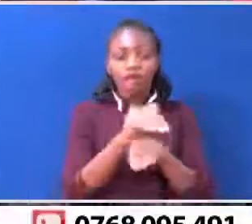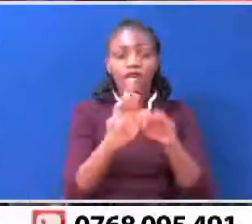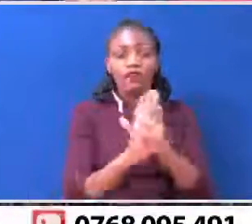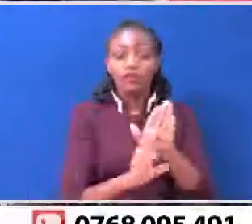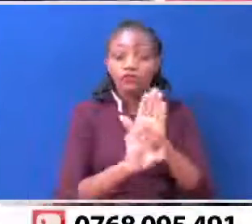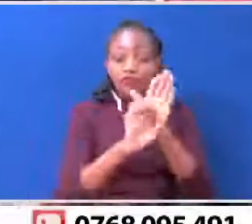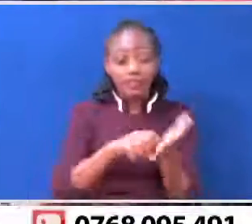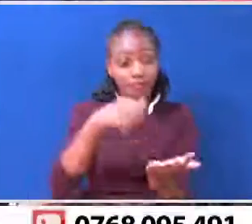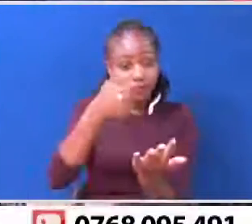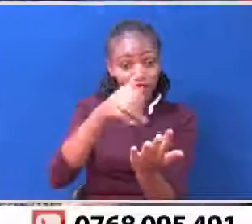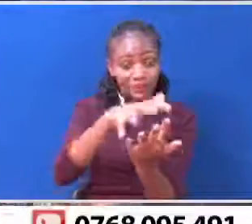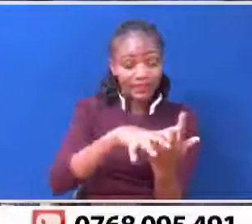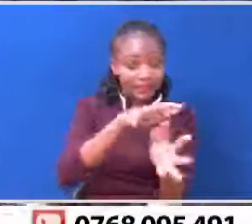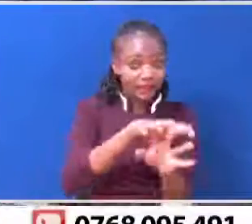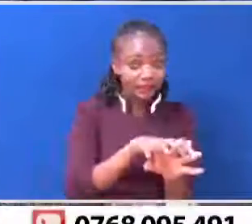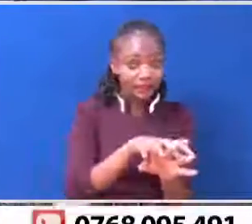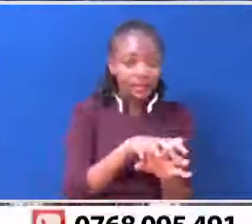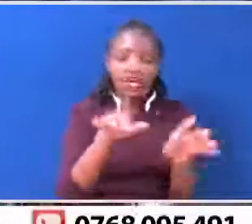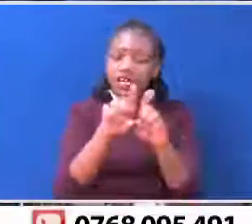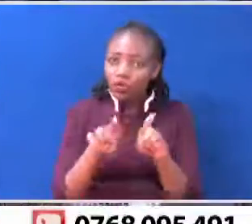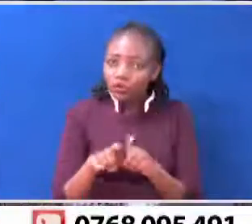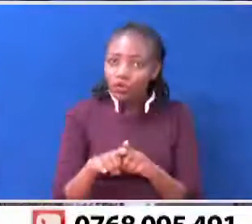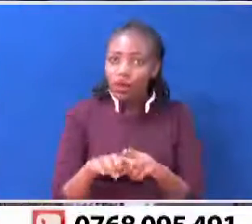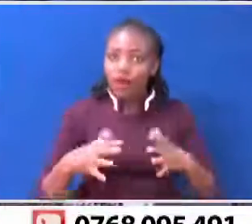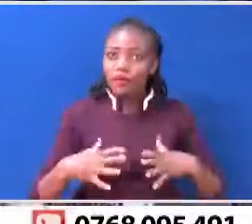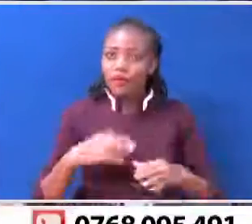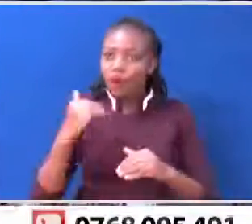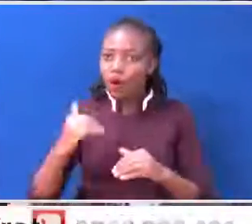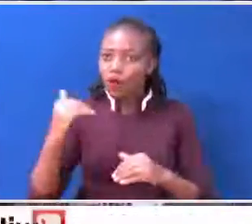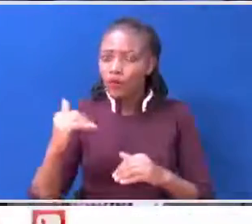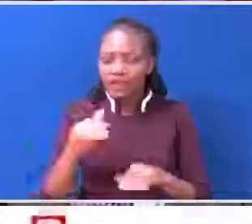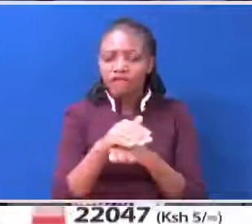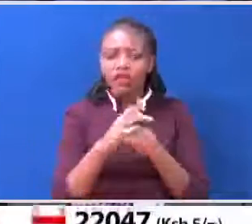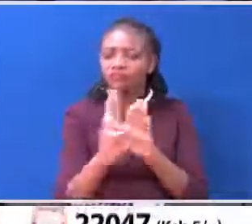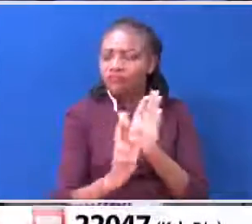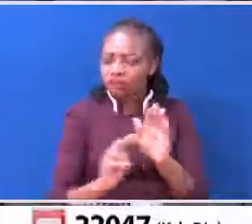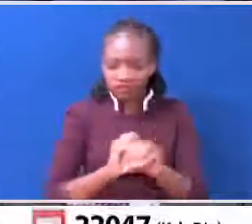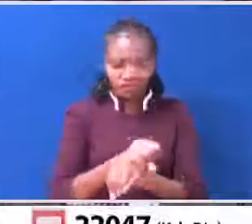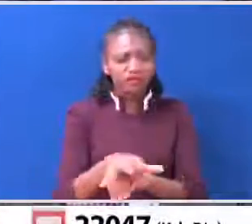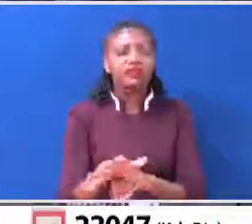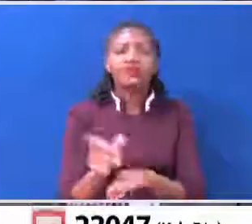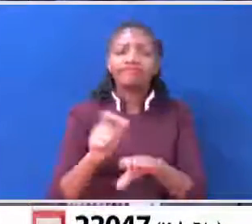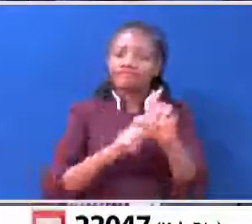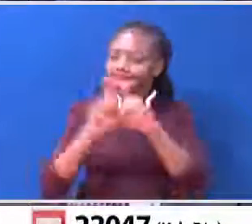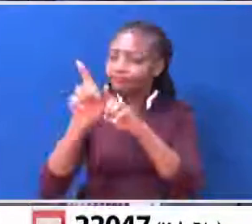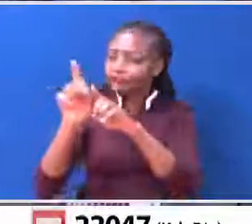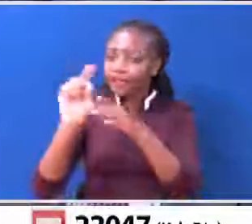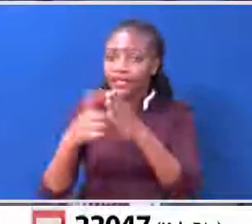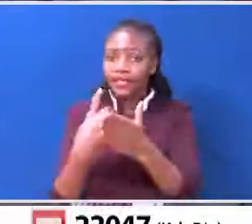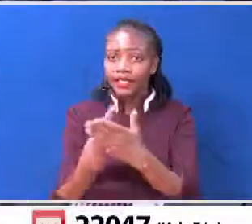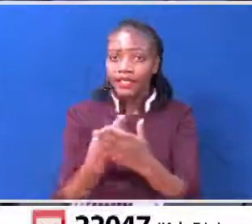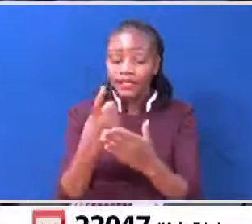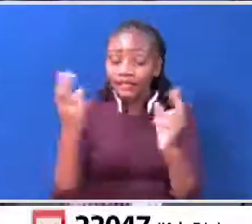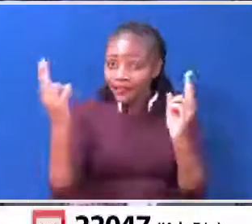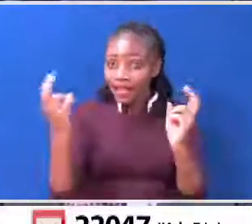the people are sanitizing, to make sure they are following all the other protocols required. And so this is something